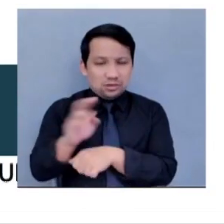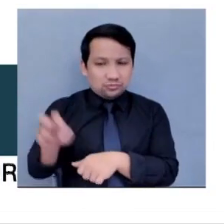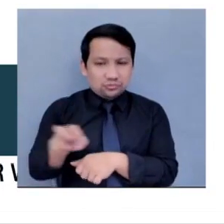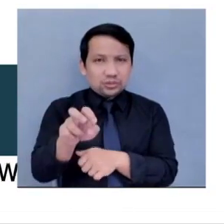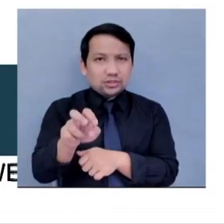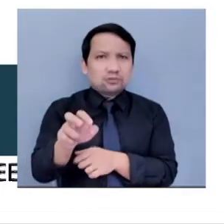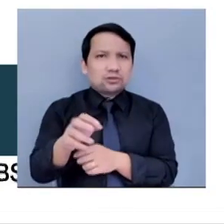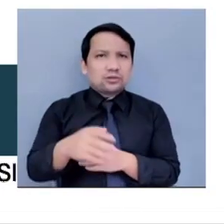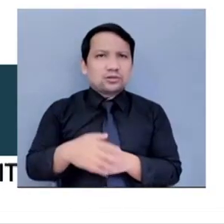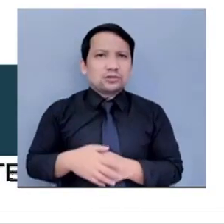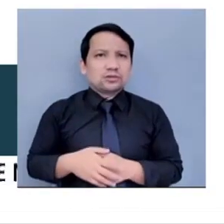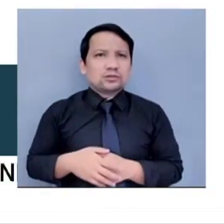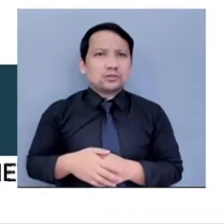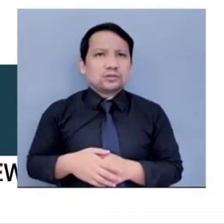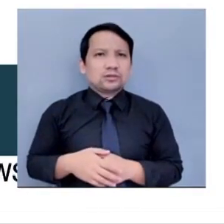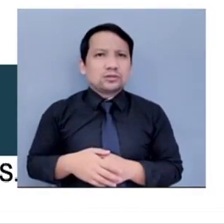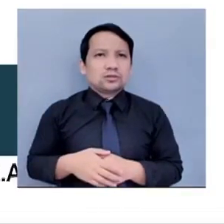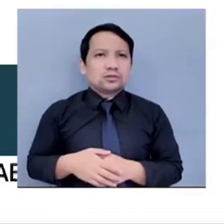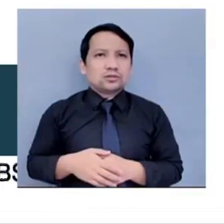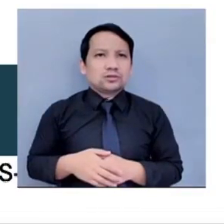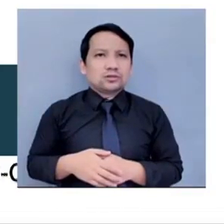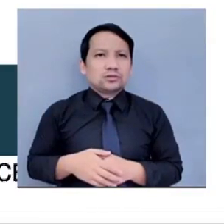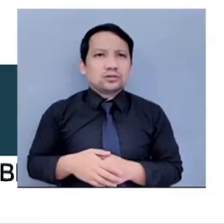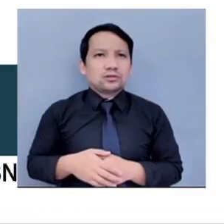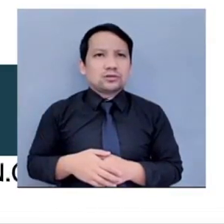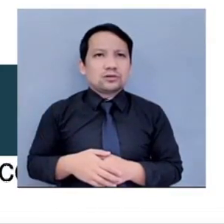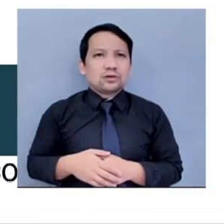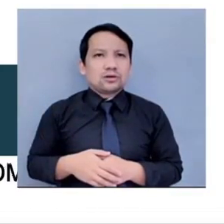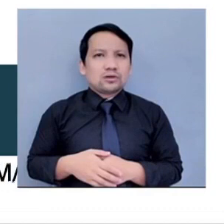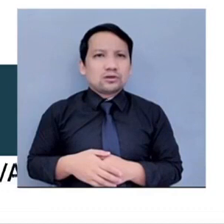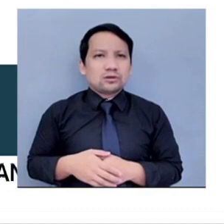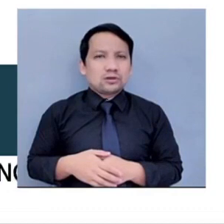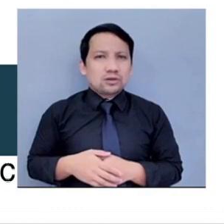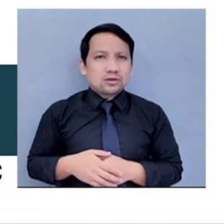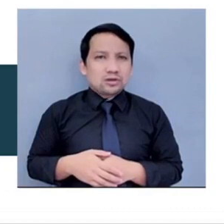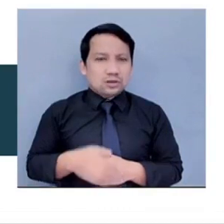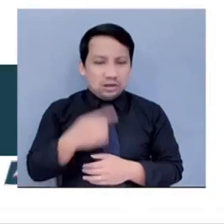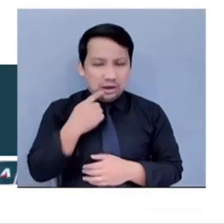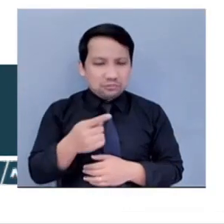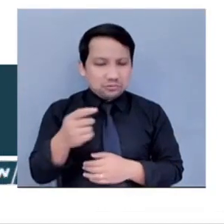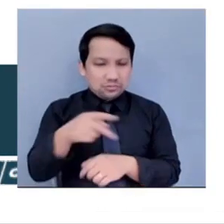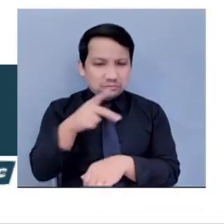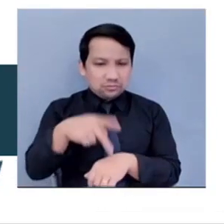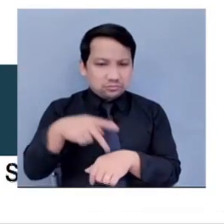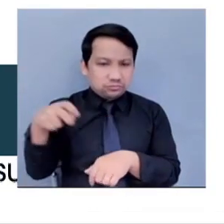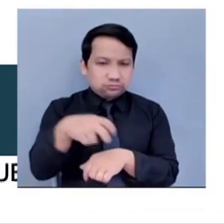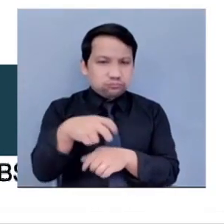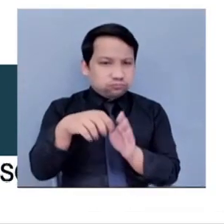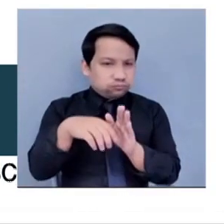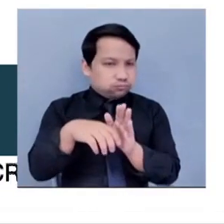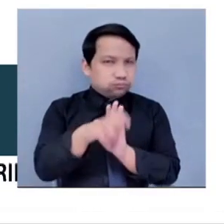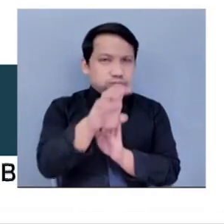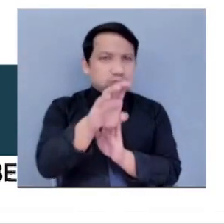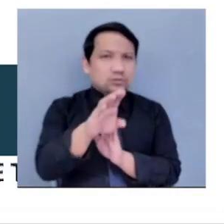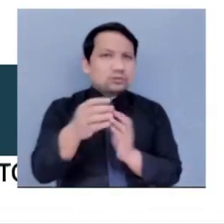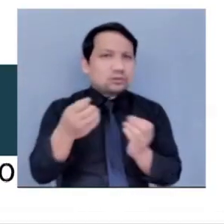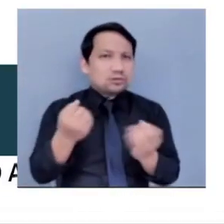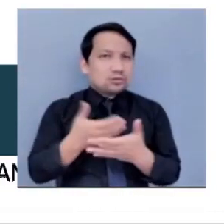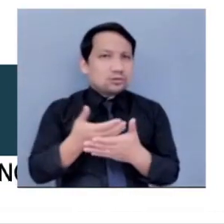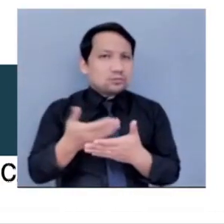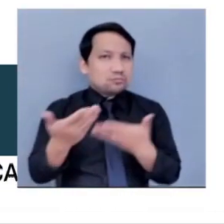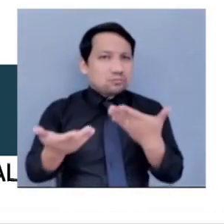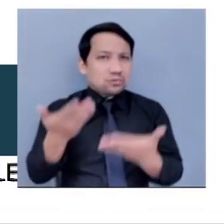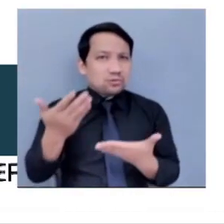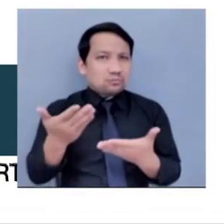the largest market for Philippine tourism is grappling with a surge currently. and the scare that they might just